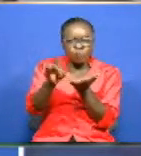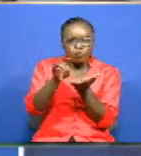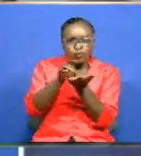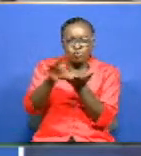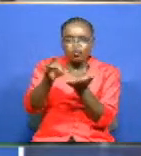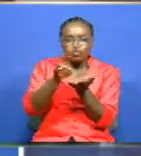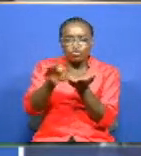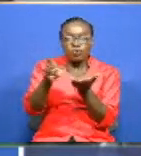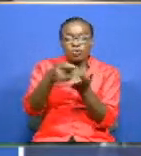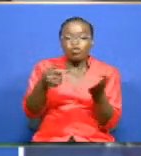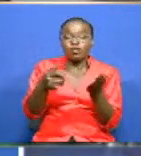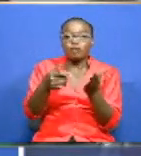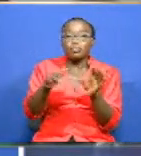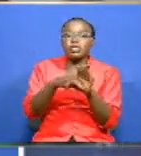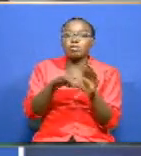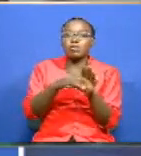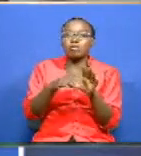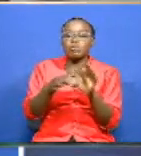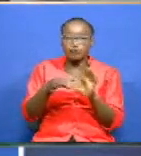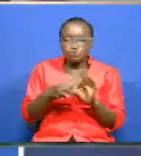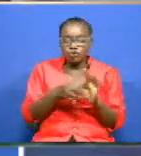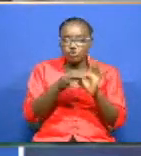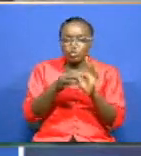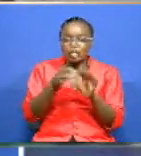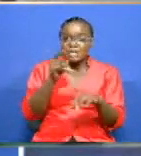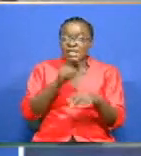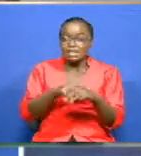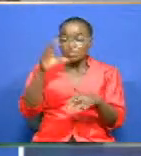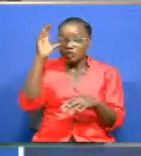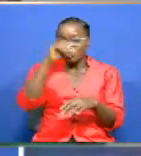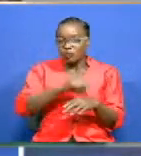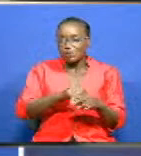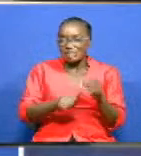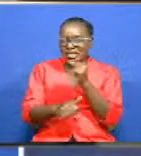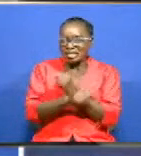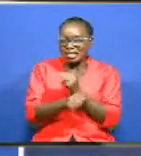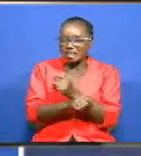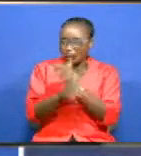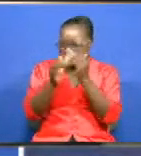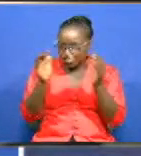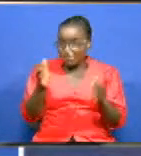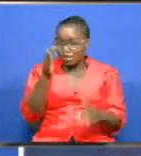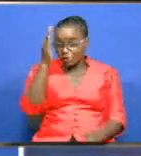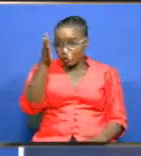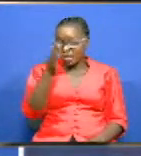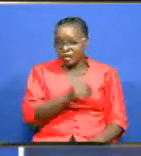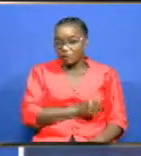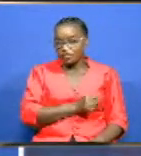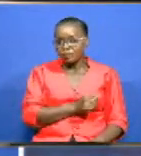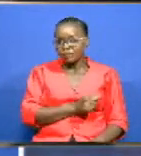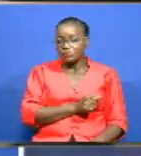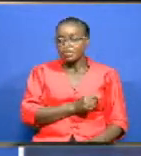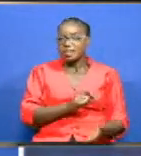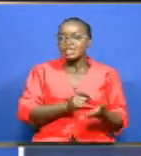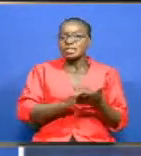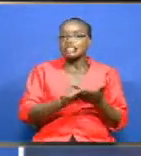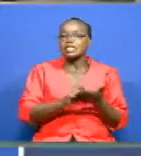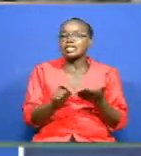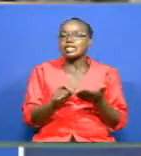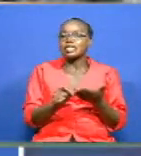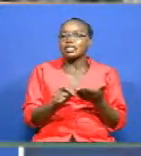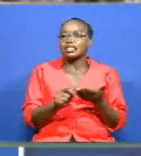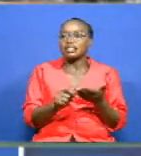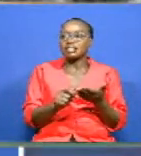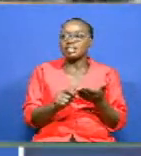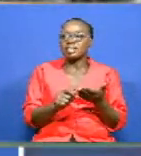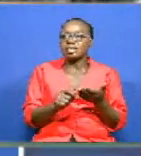Na wakati tutakuwa unionless, we will be in danger. NAT Executive Secretary Yate Branch